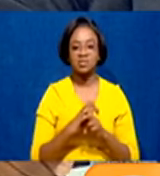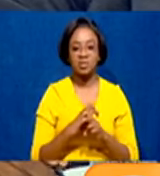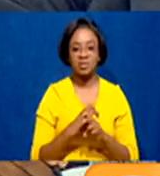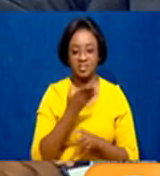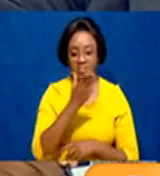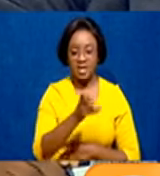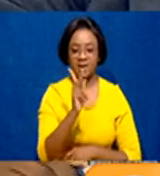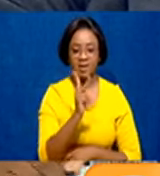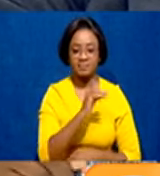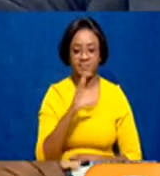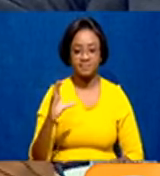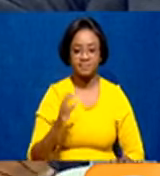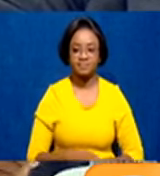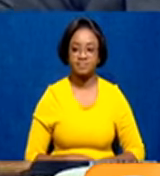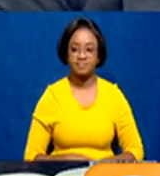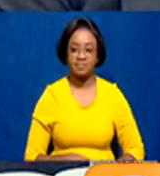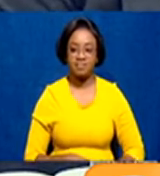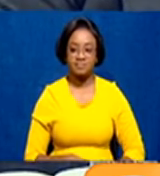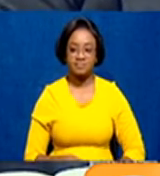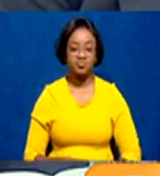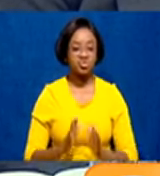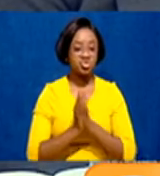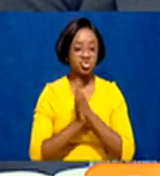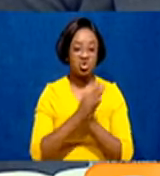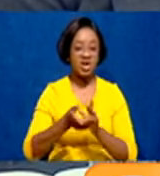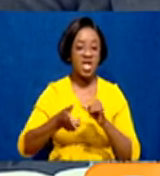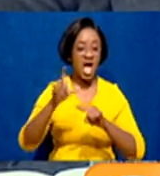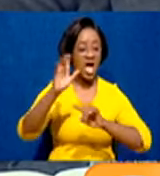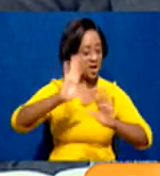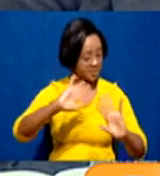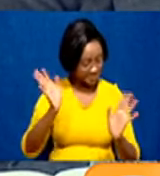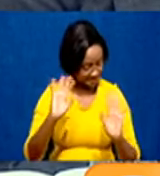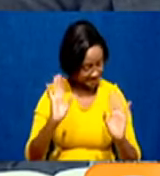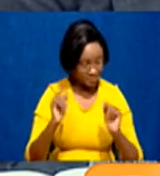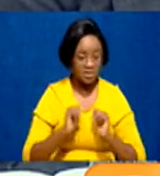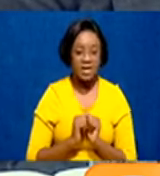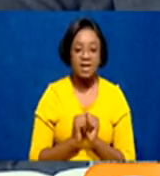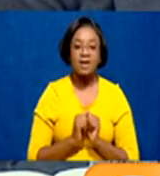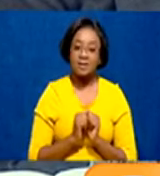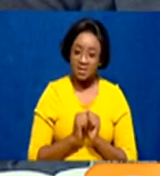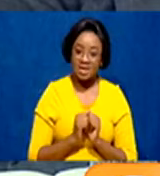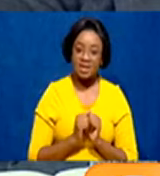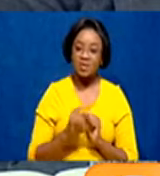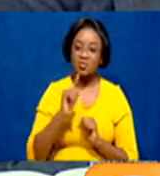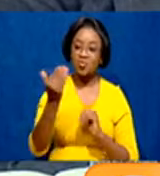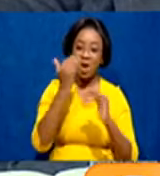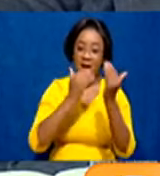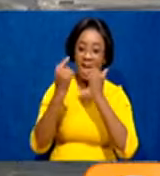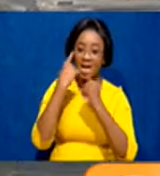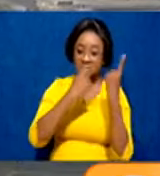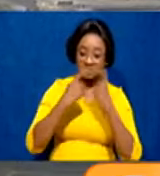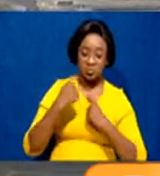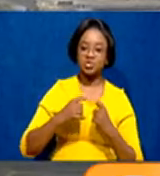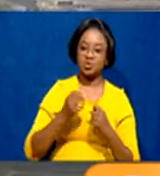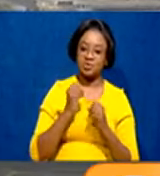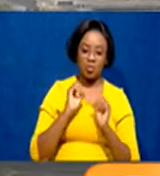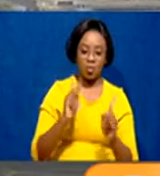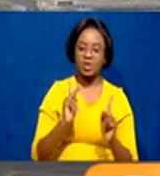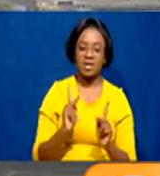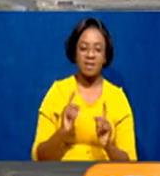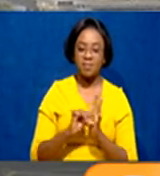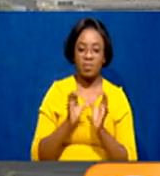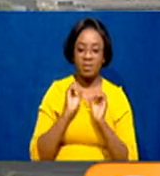stories. No singing. We know why we are saying that, Madam CS. If you want to ask us later, we can tell you. The Lands